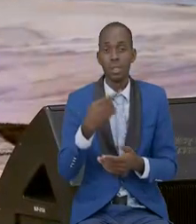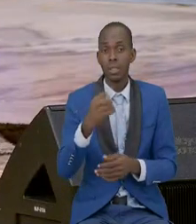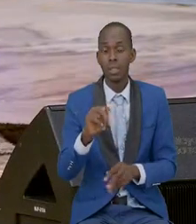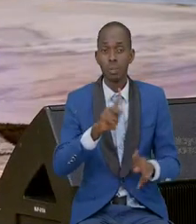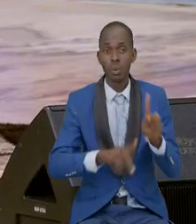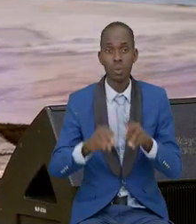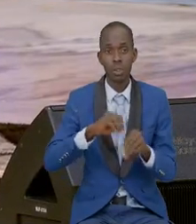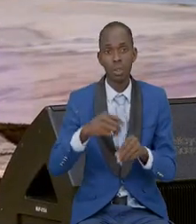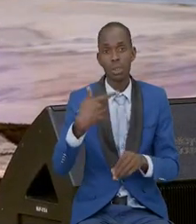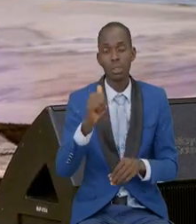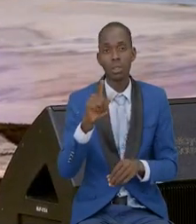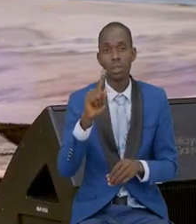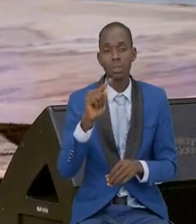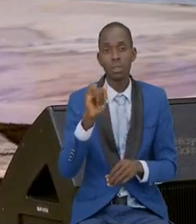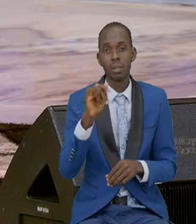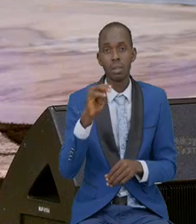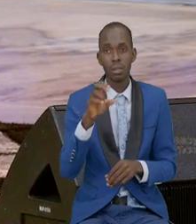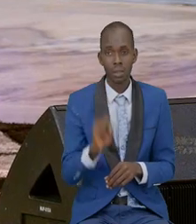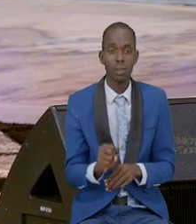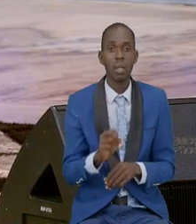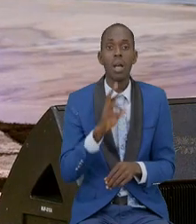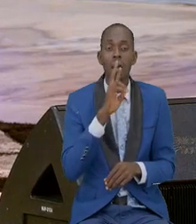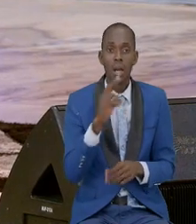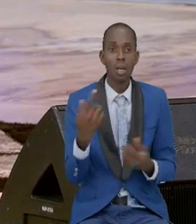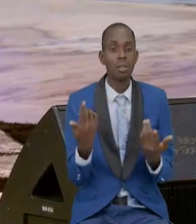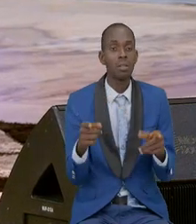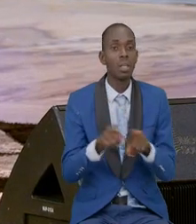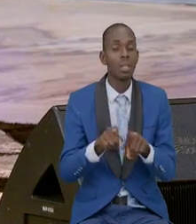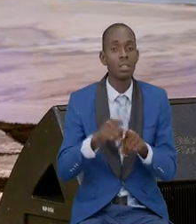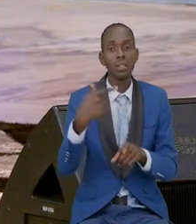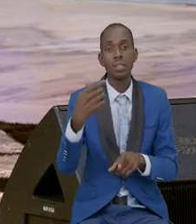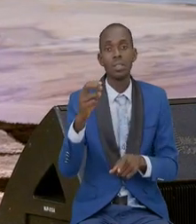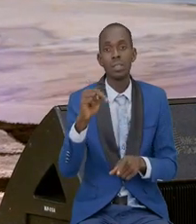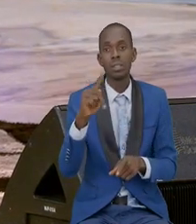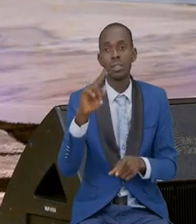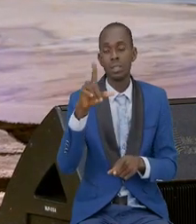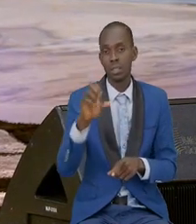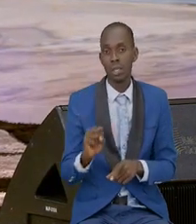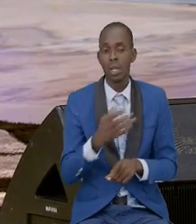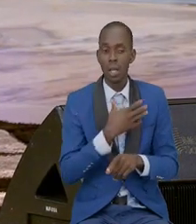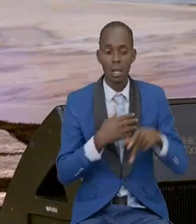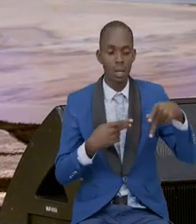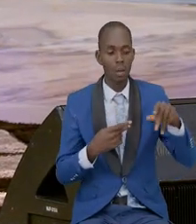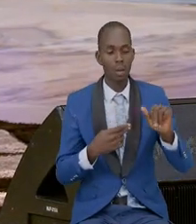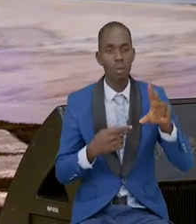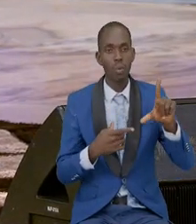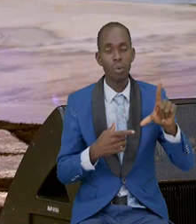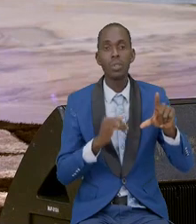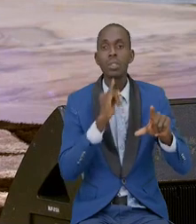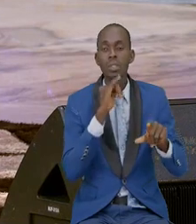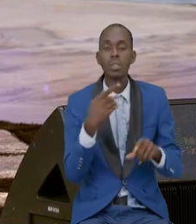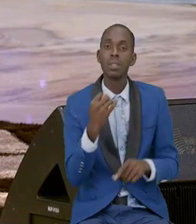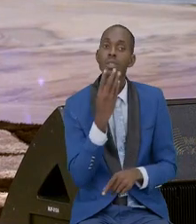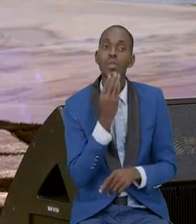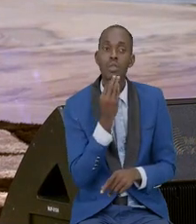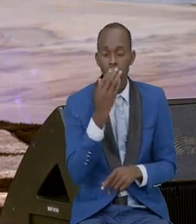were Gentiles. Paul the apostle was a Jew. And as a Jew, normally